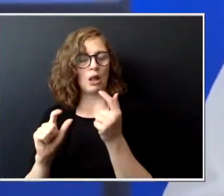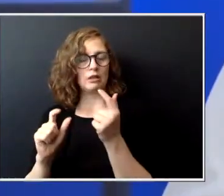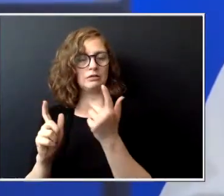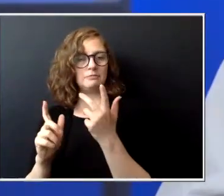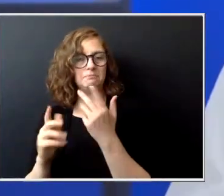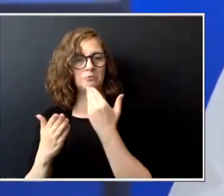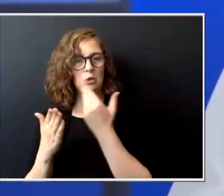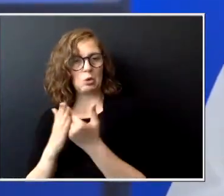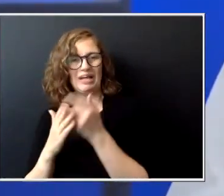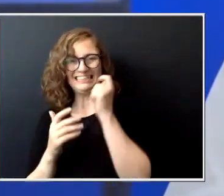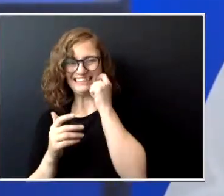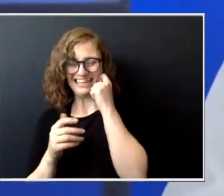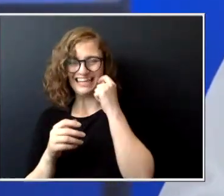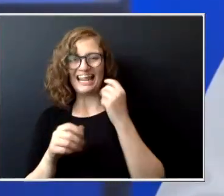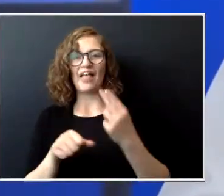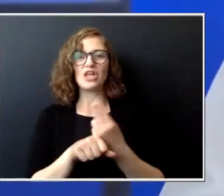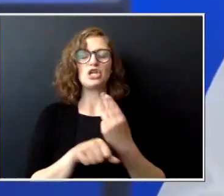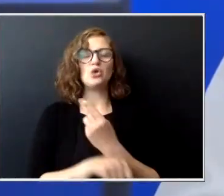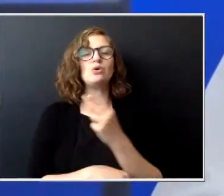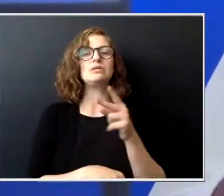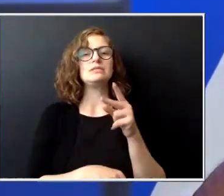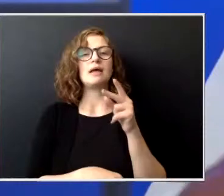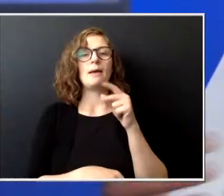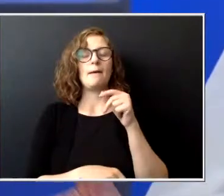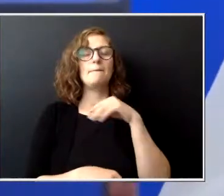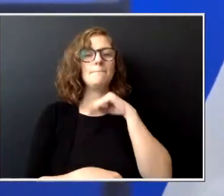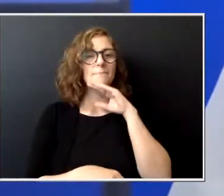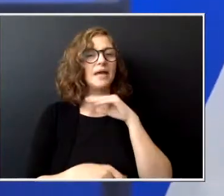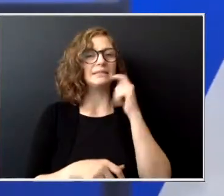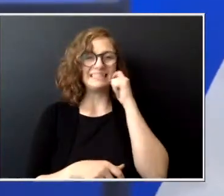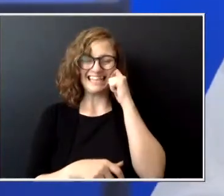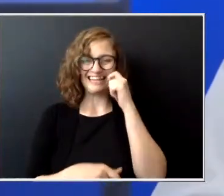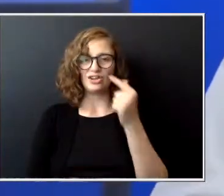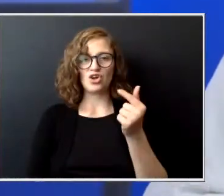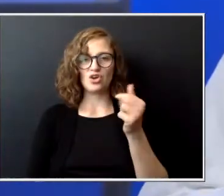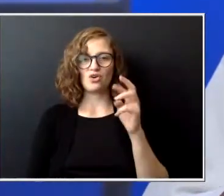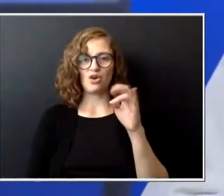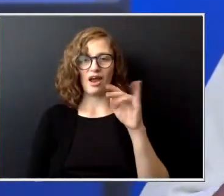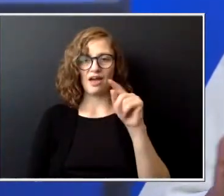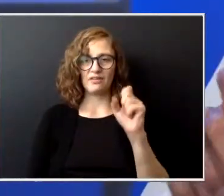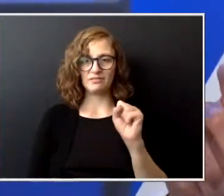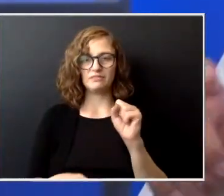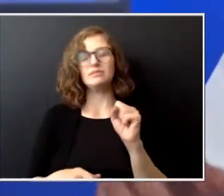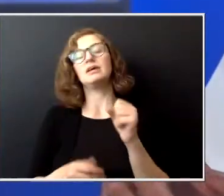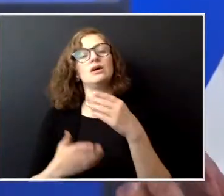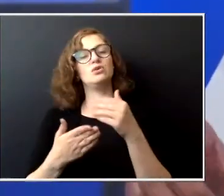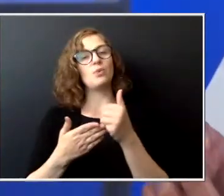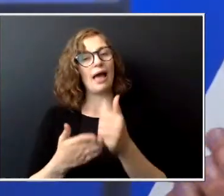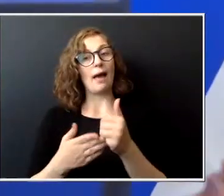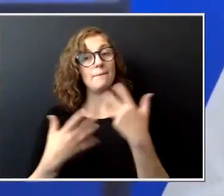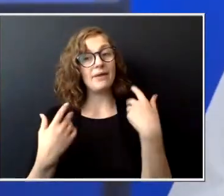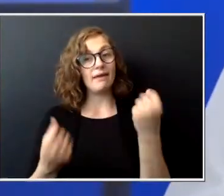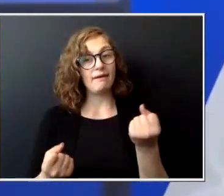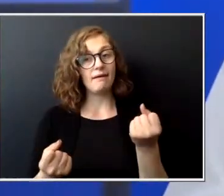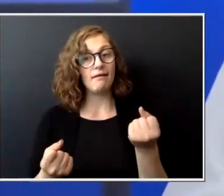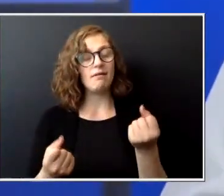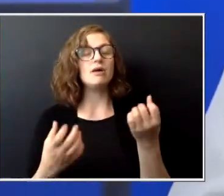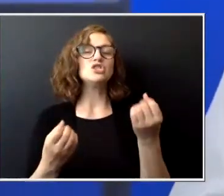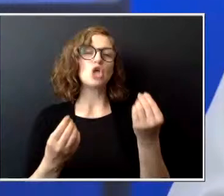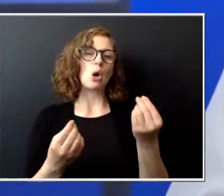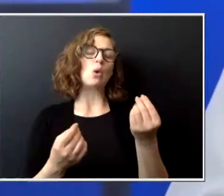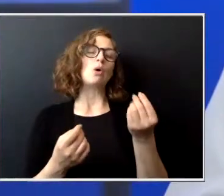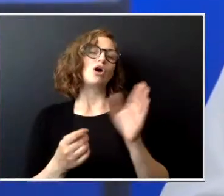to help it heal and not need skin graft. So it was a little bit a longer duration for healing,